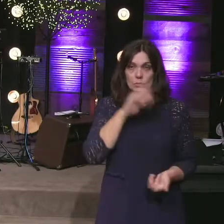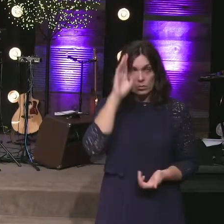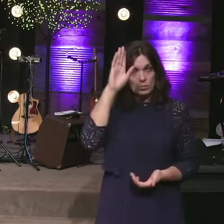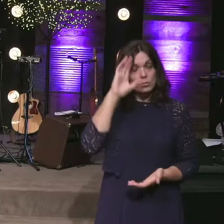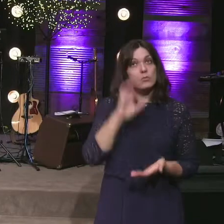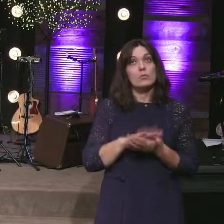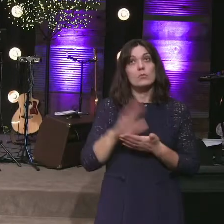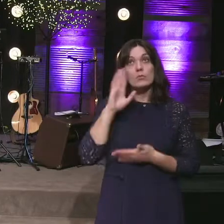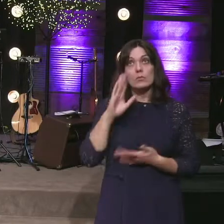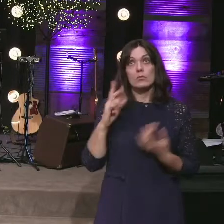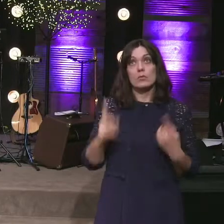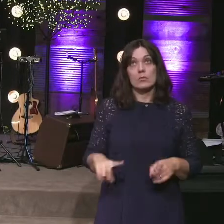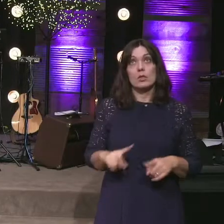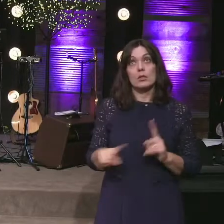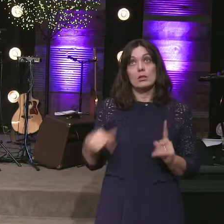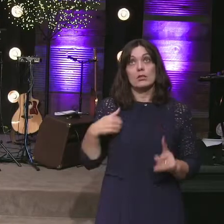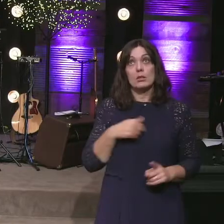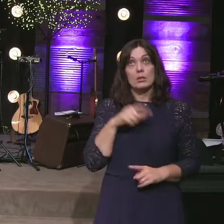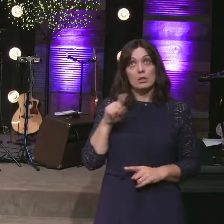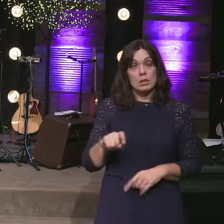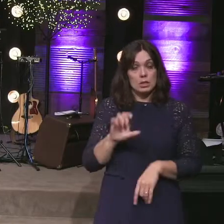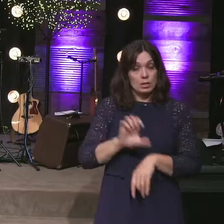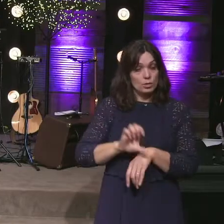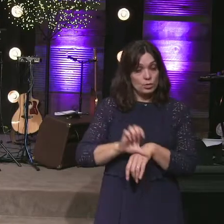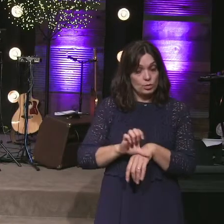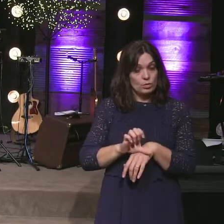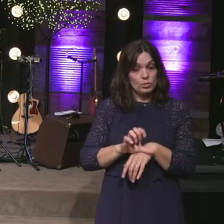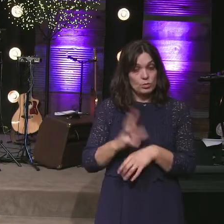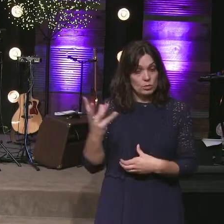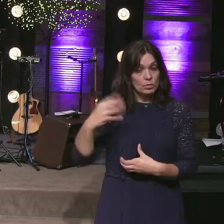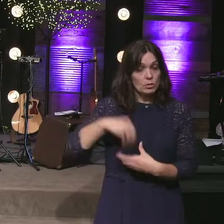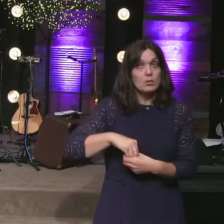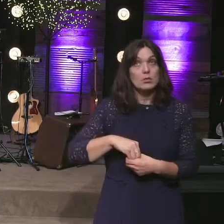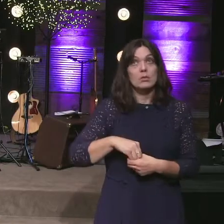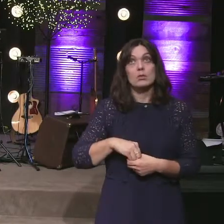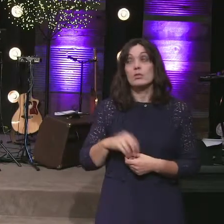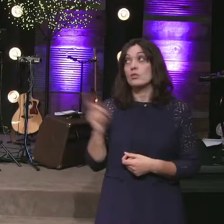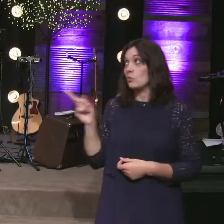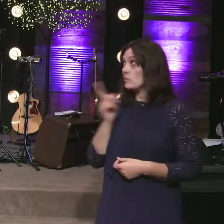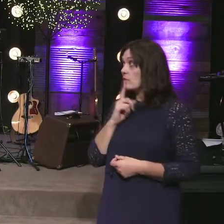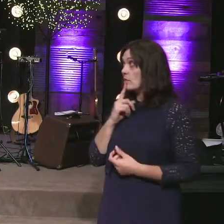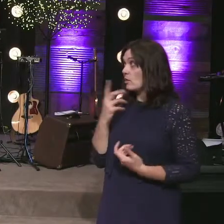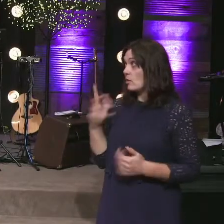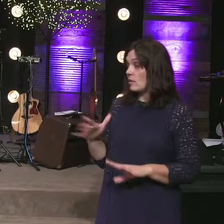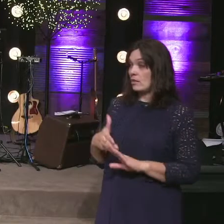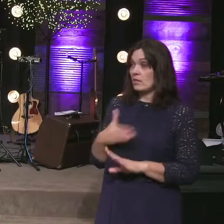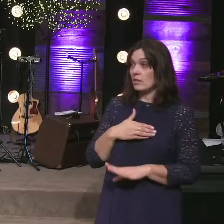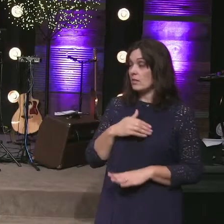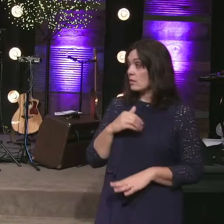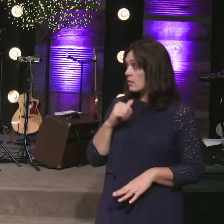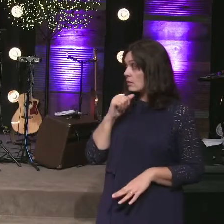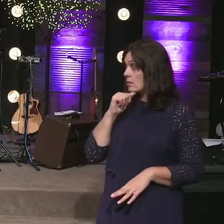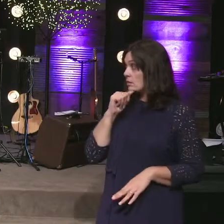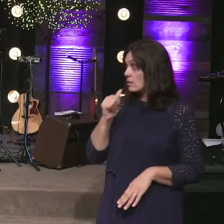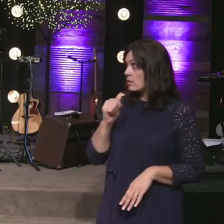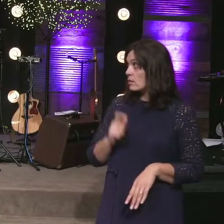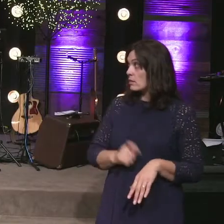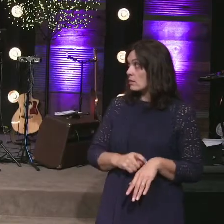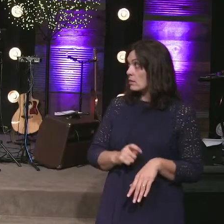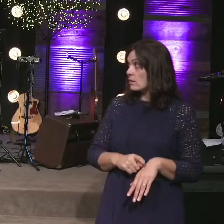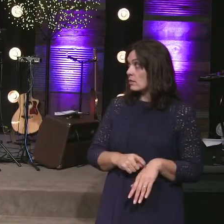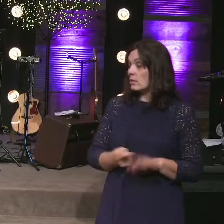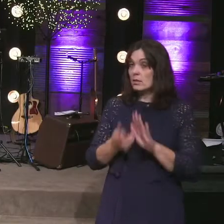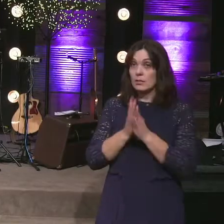happen. But we need you, church. Rise up. No more. You mentioned it in the first service. It's not any time to be a